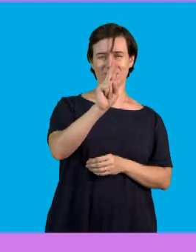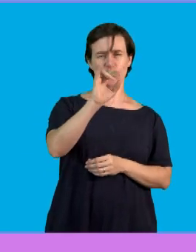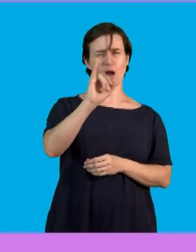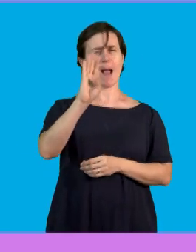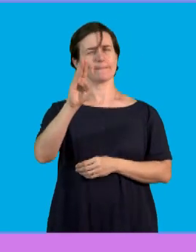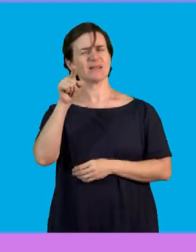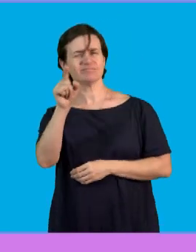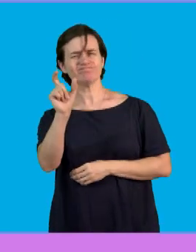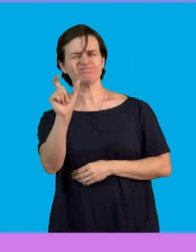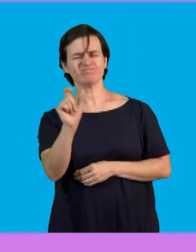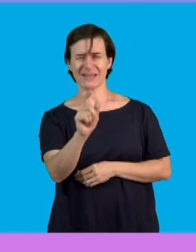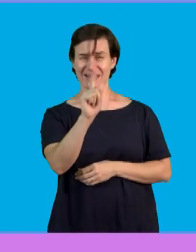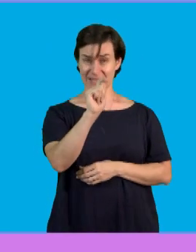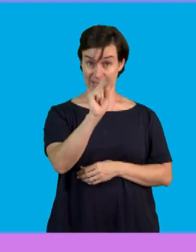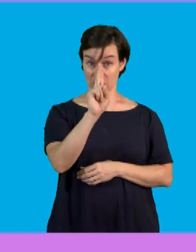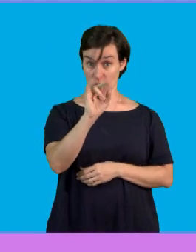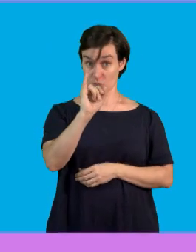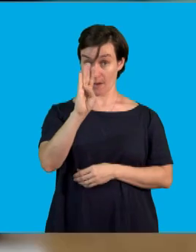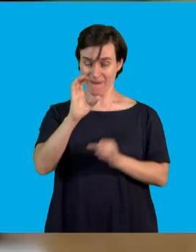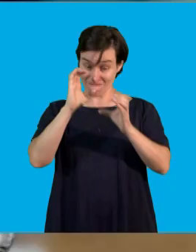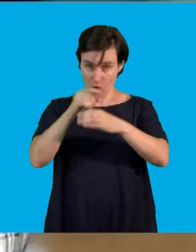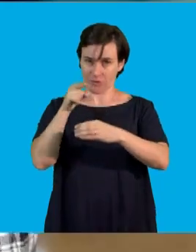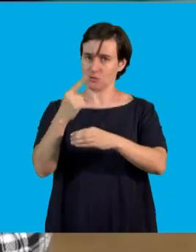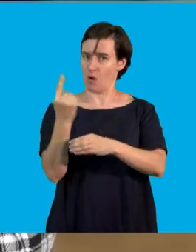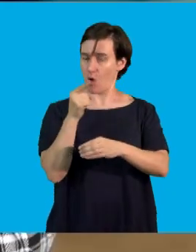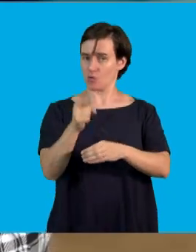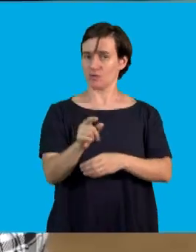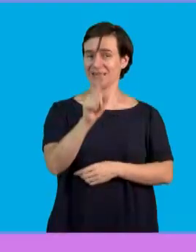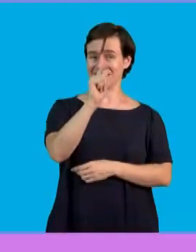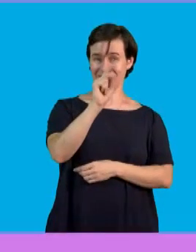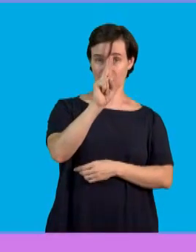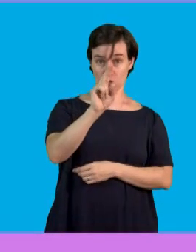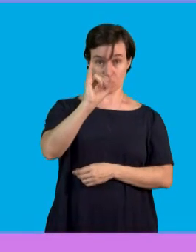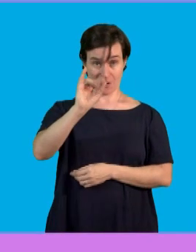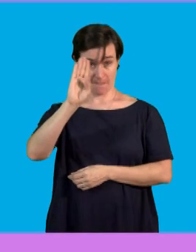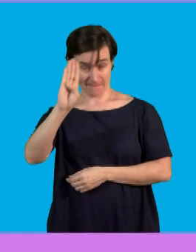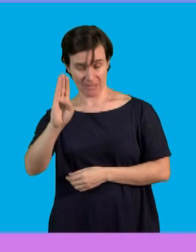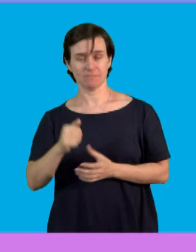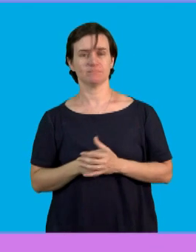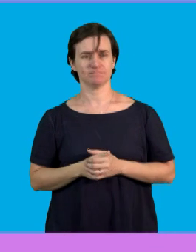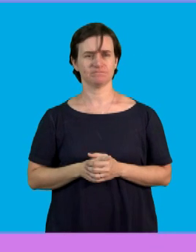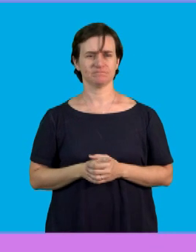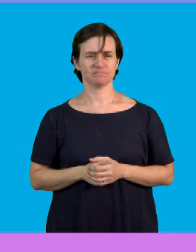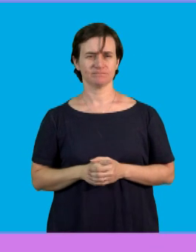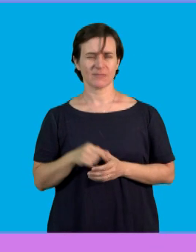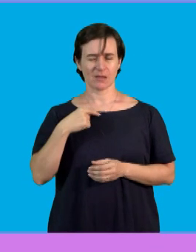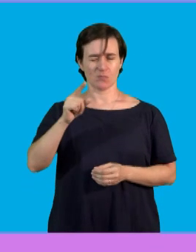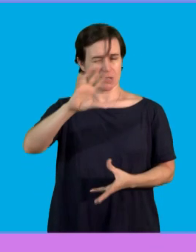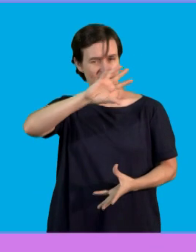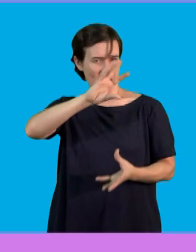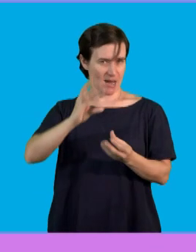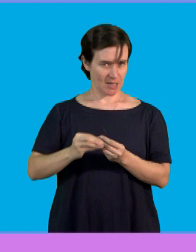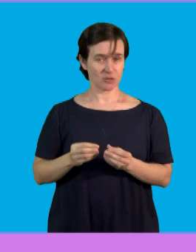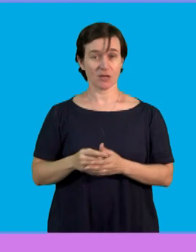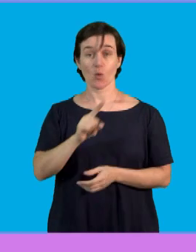your keyword. So you are only going to be looking at TUIB transactions and adding them together because they